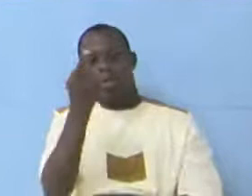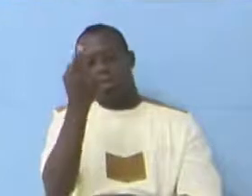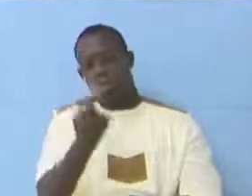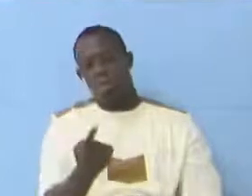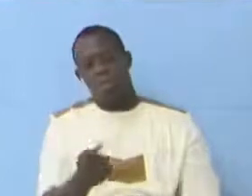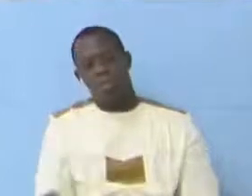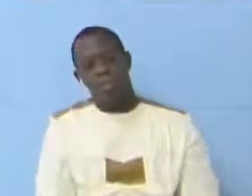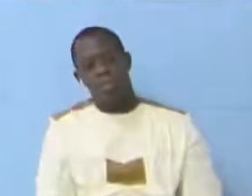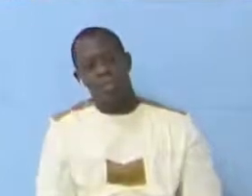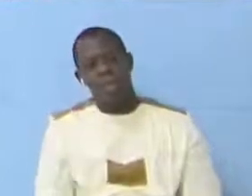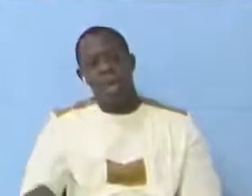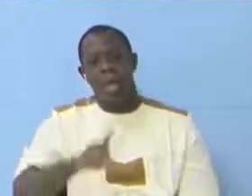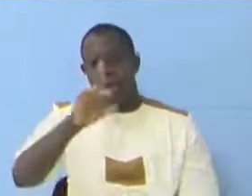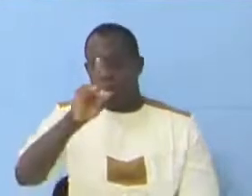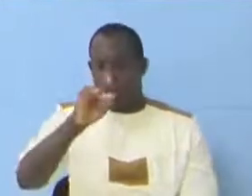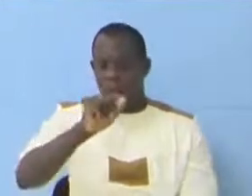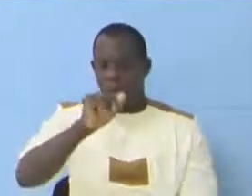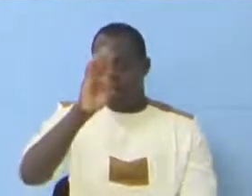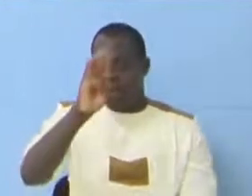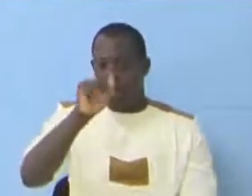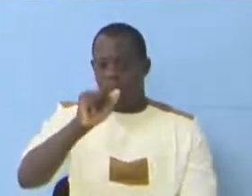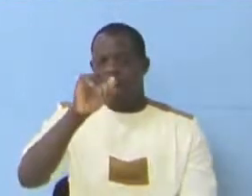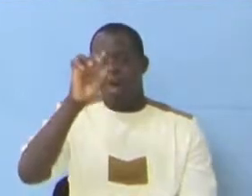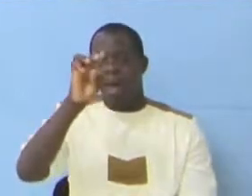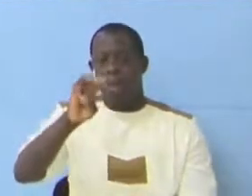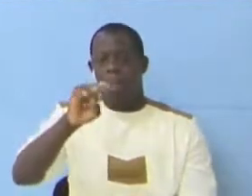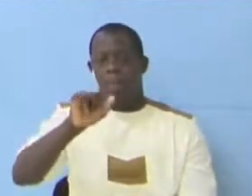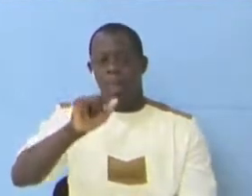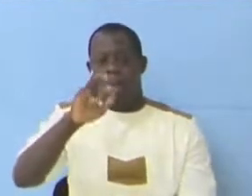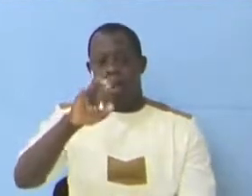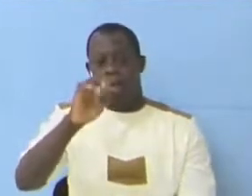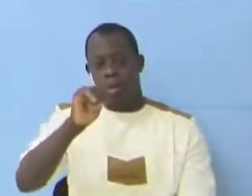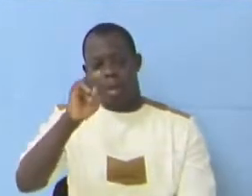if I may. But Daba Marena. Yeah.